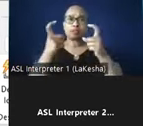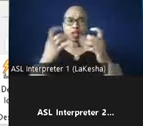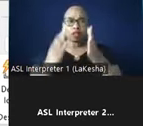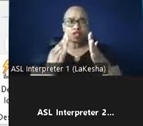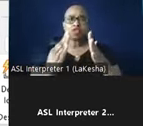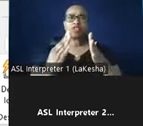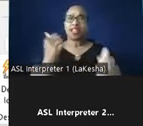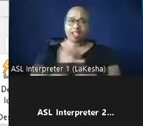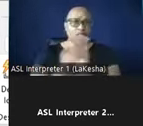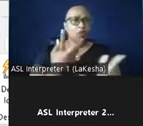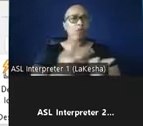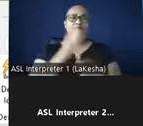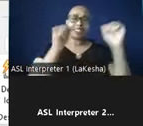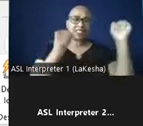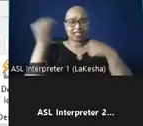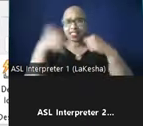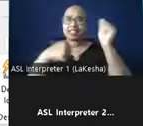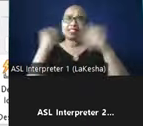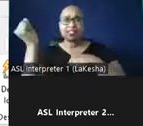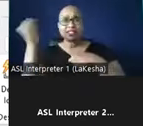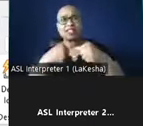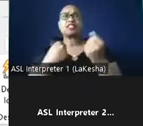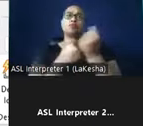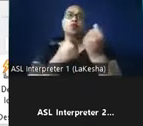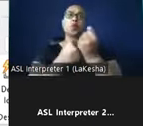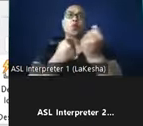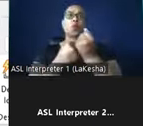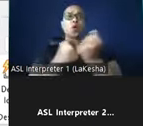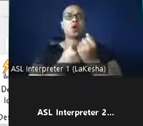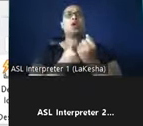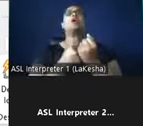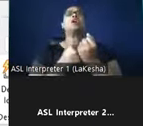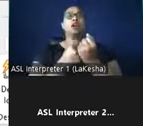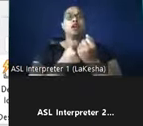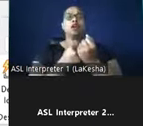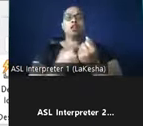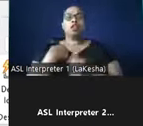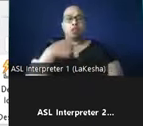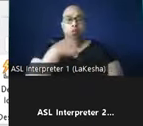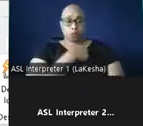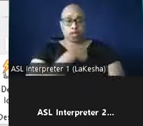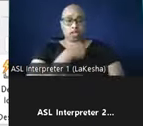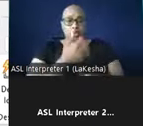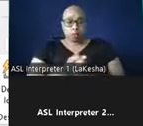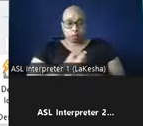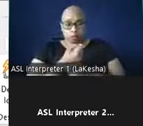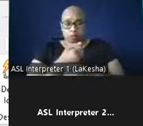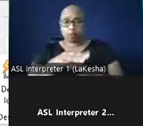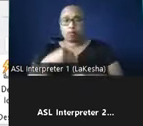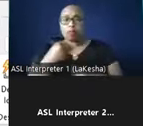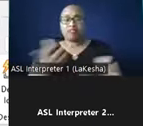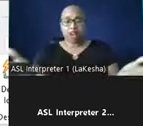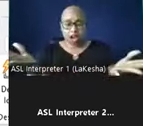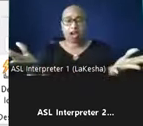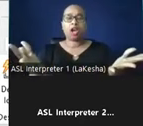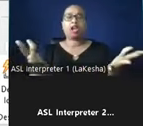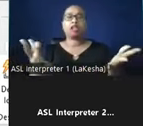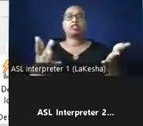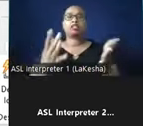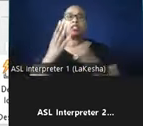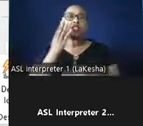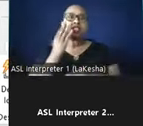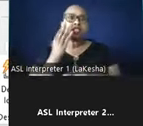this, let's support this effort. And then that we can provide kind of experienced first